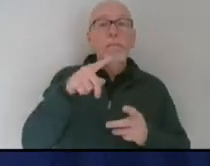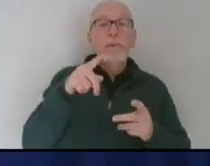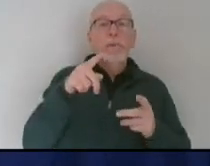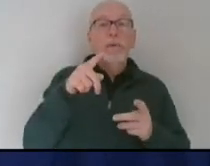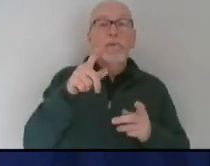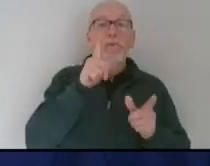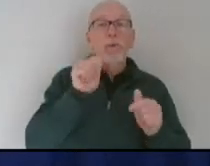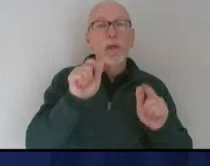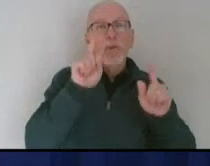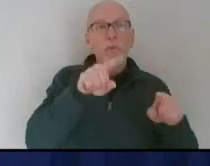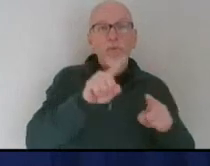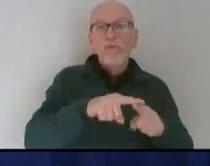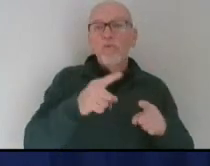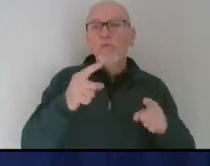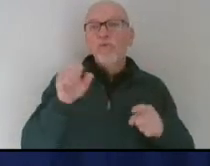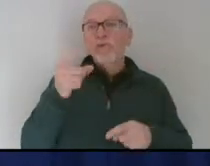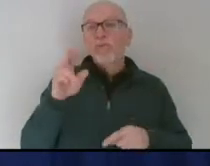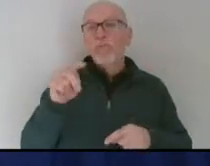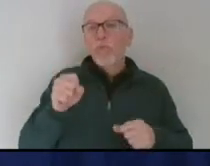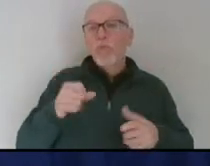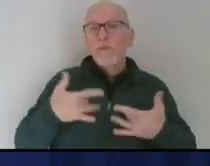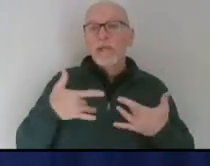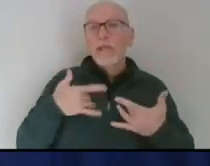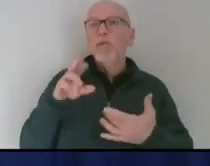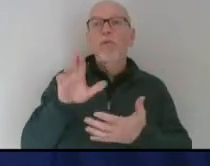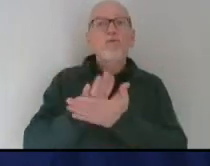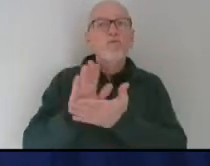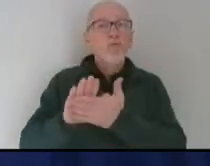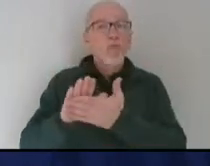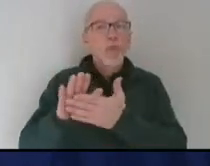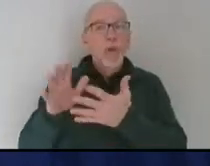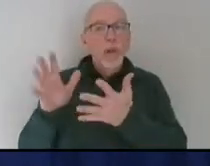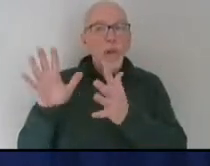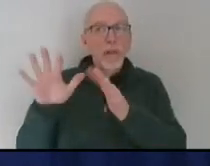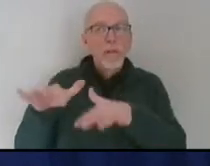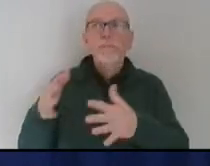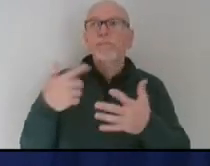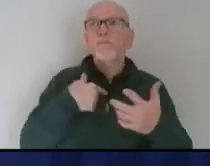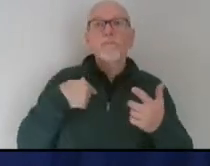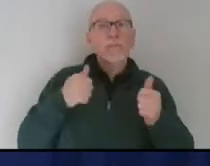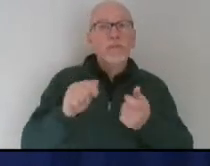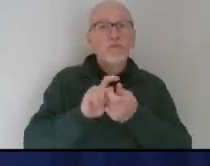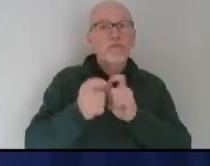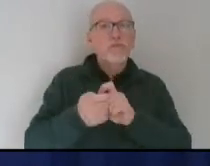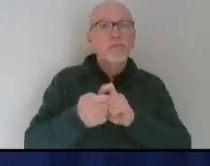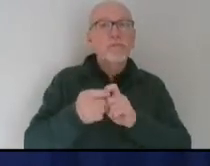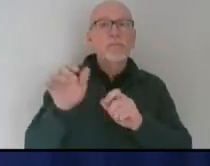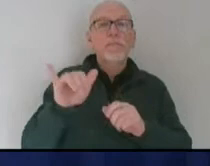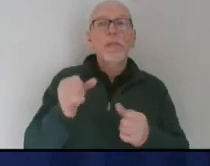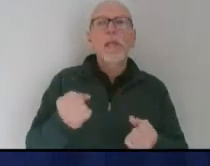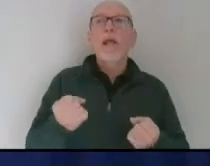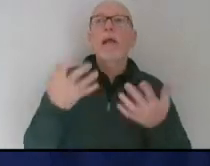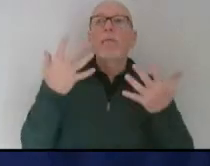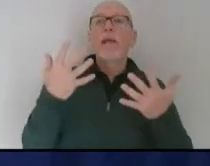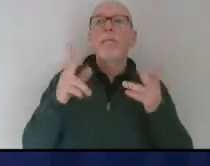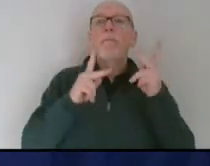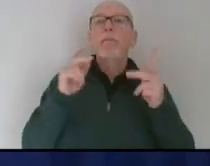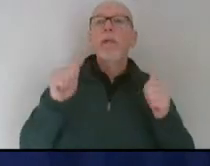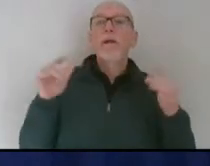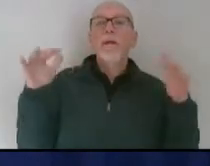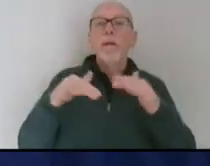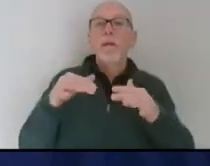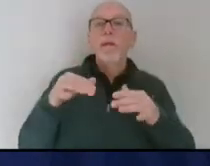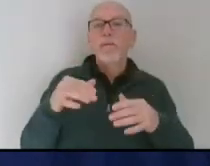sporting events or different events in the school systems and other places. Can we change things like the size of a gathering across the